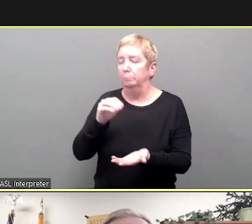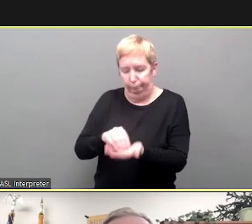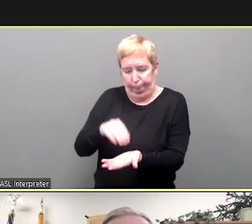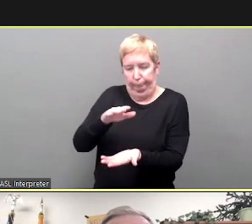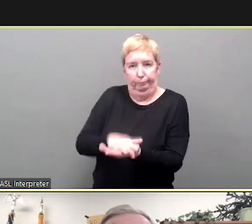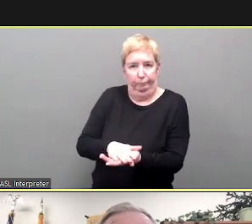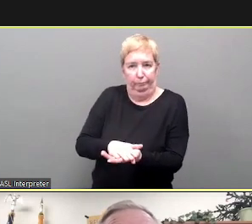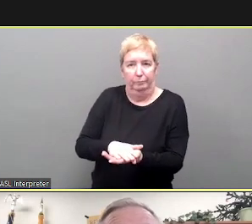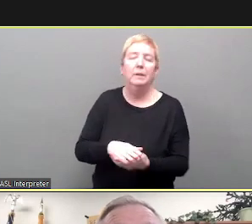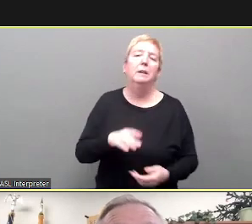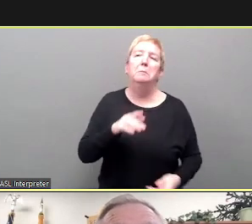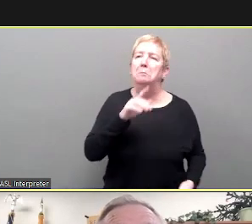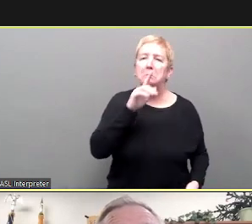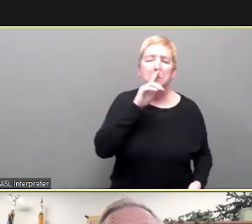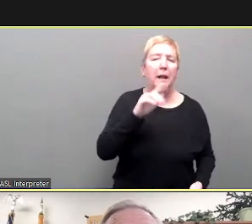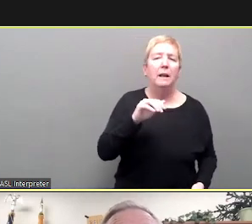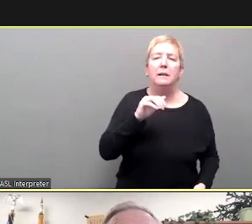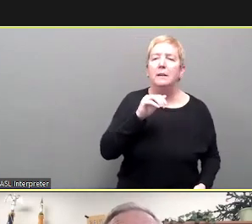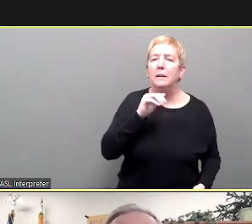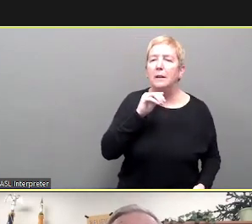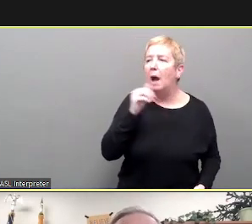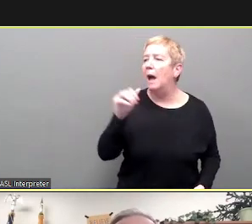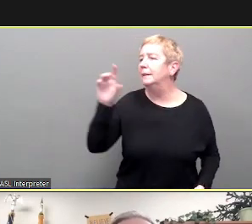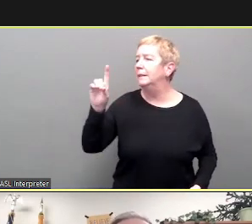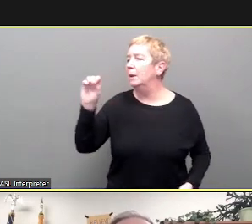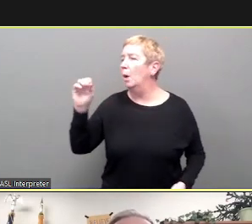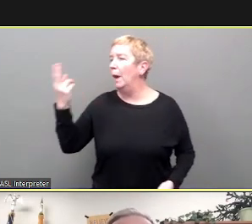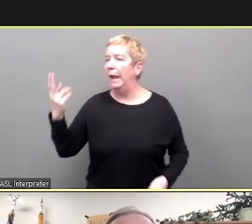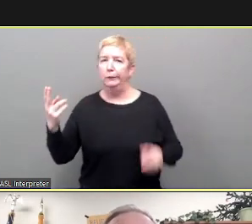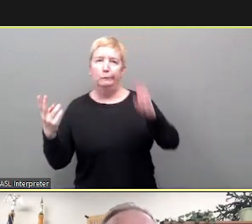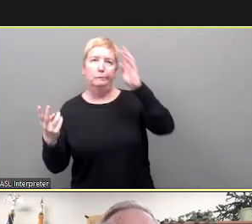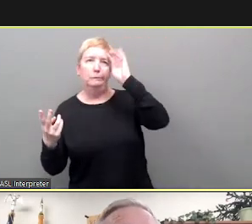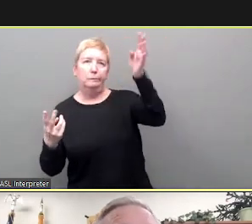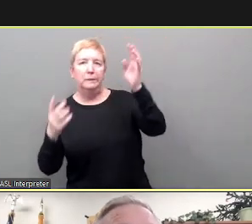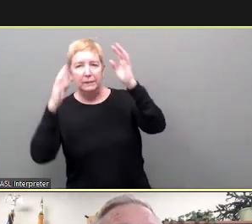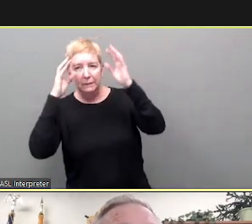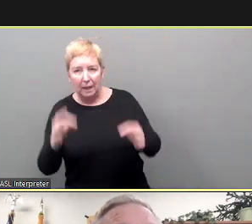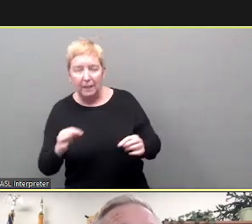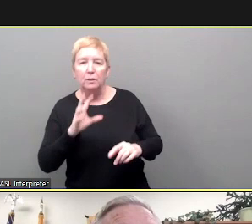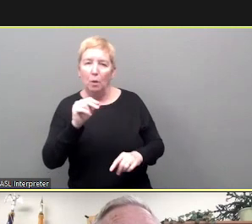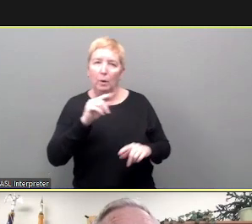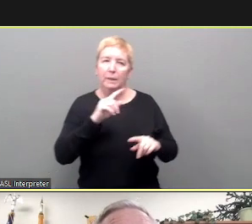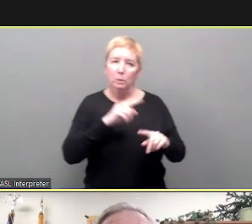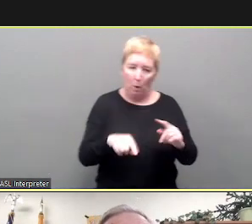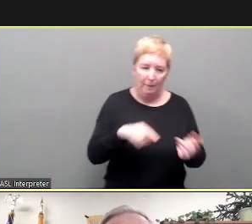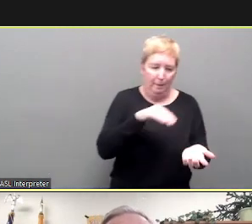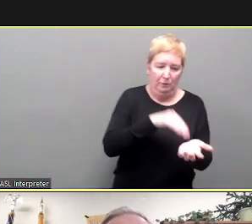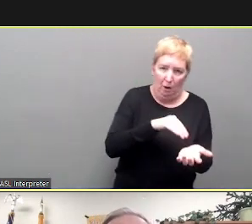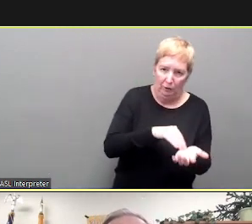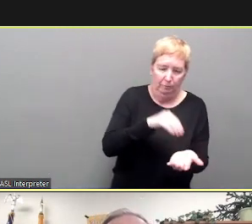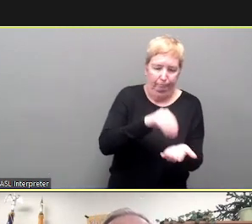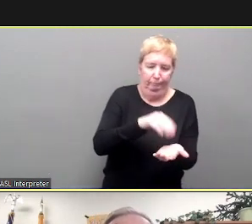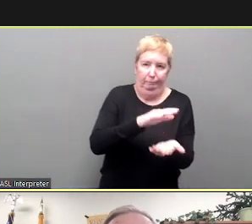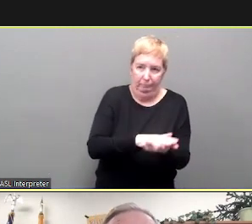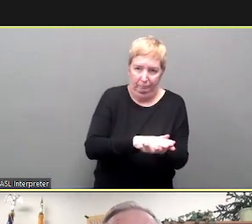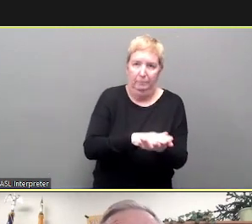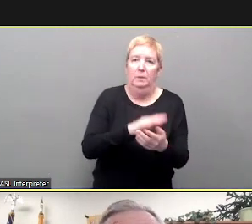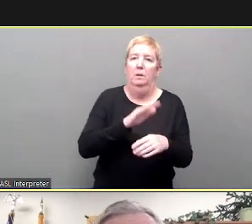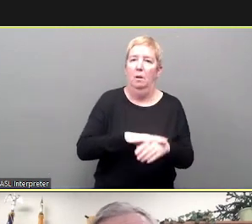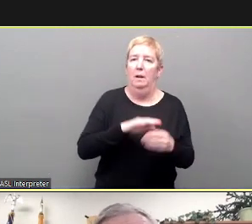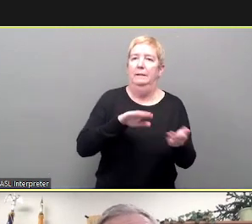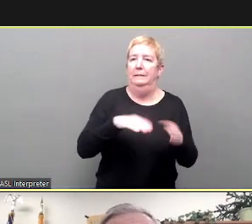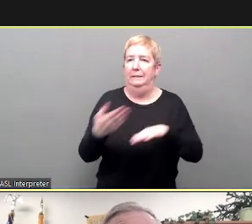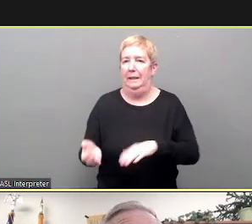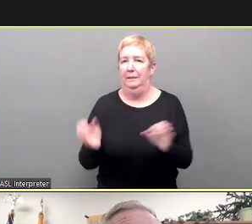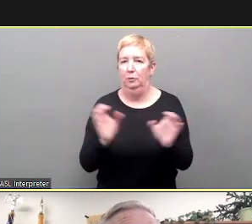some determination made by DOH, although sometimes the Office of the Medical Examiner over at the university